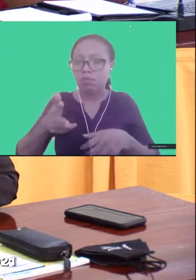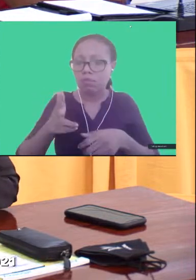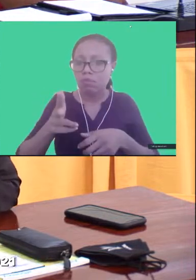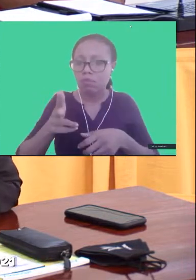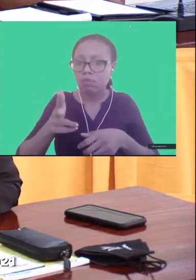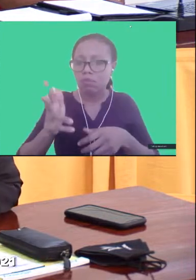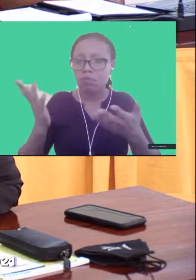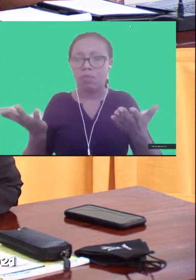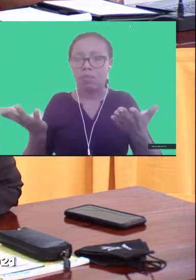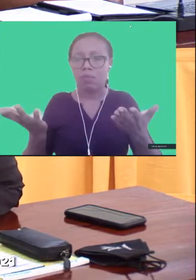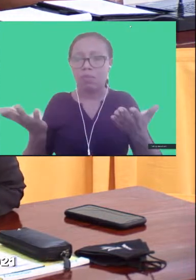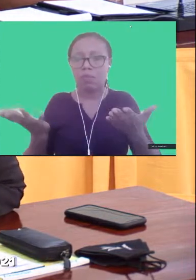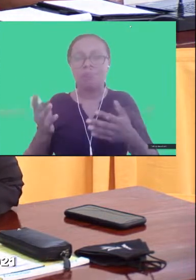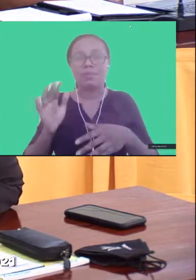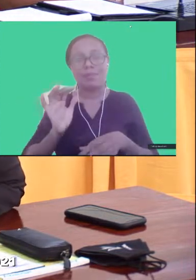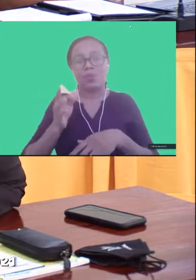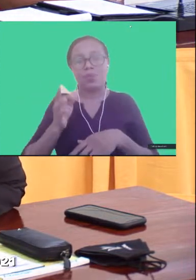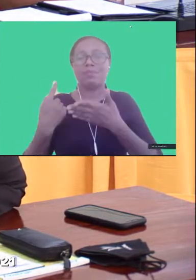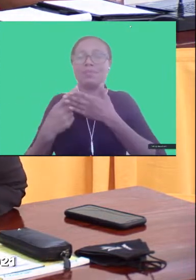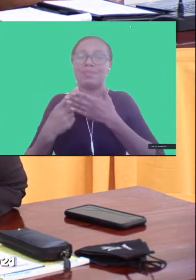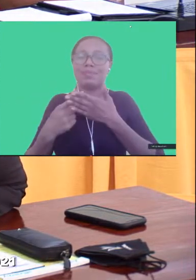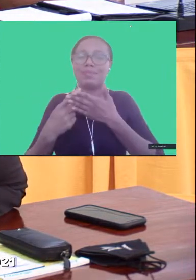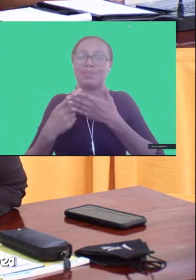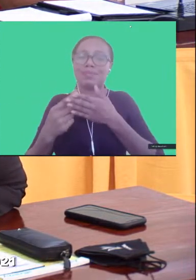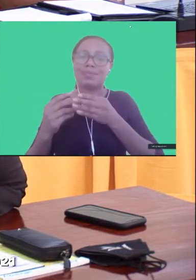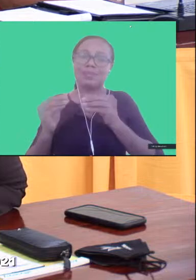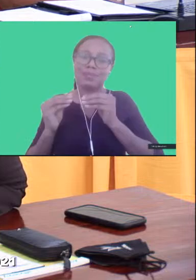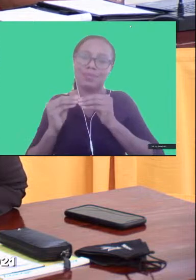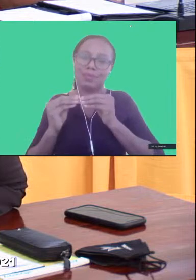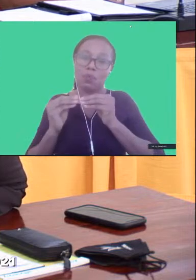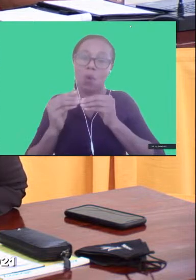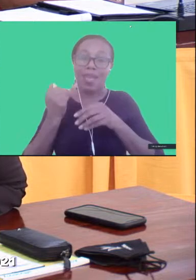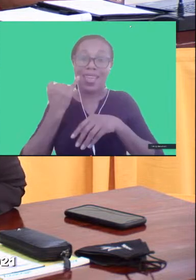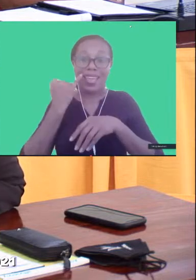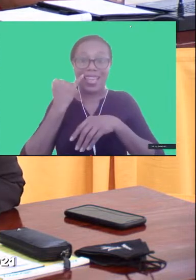more specific question is asked. PS?